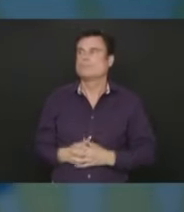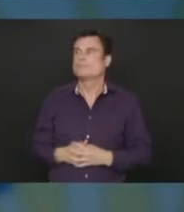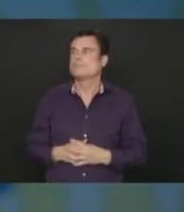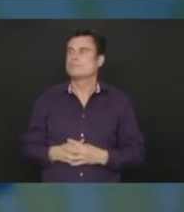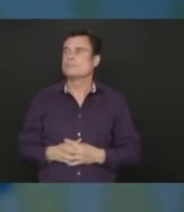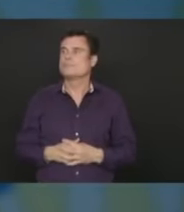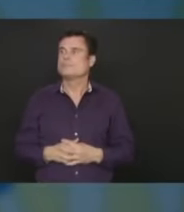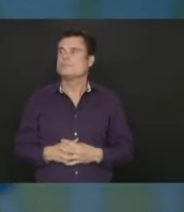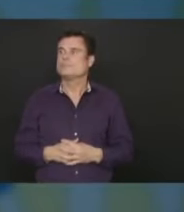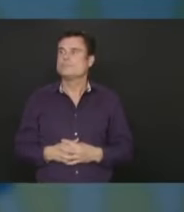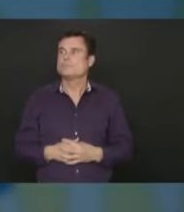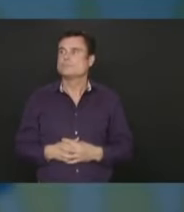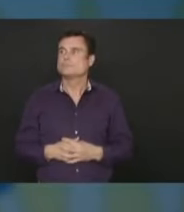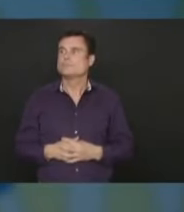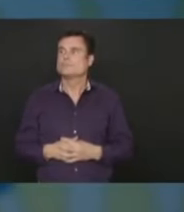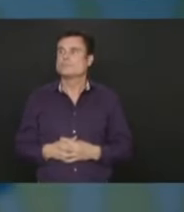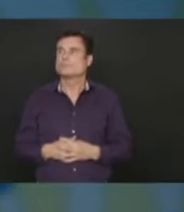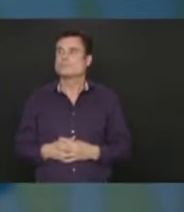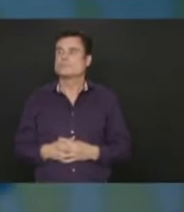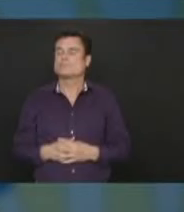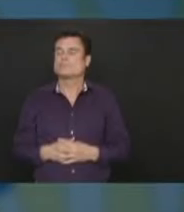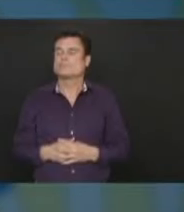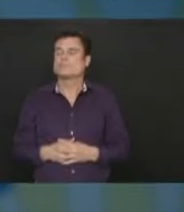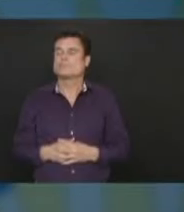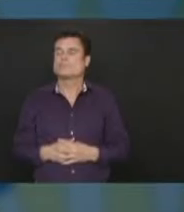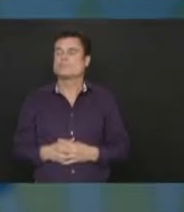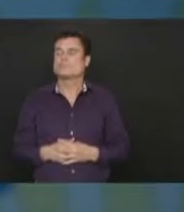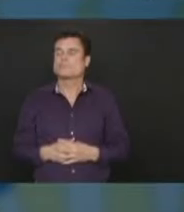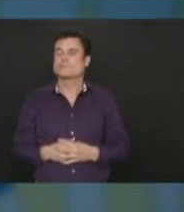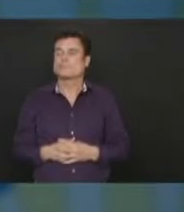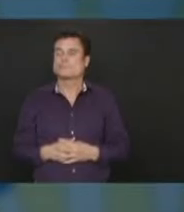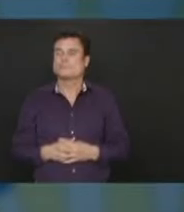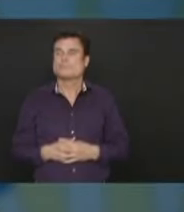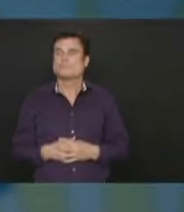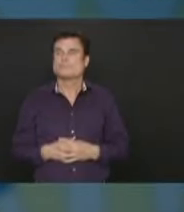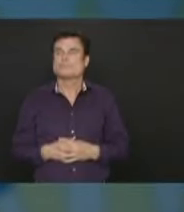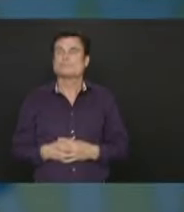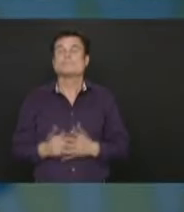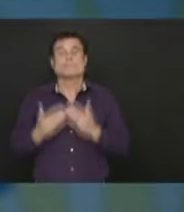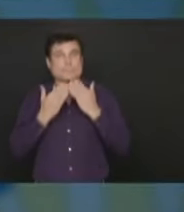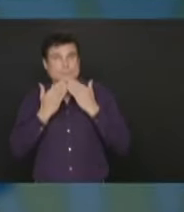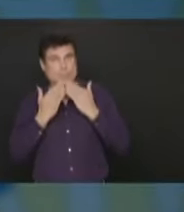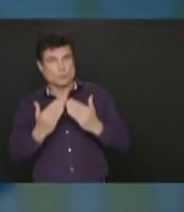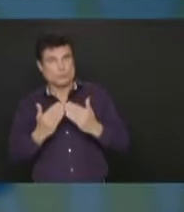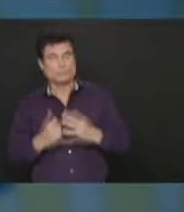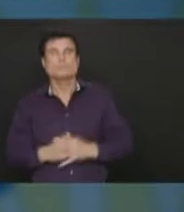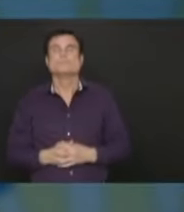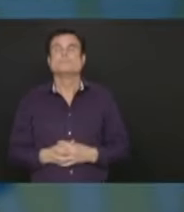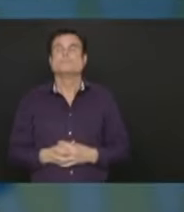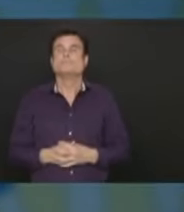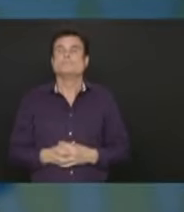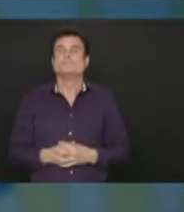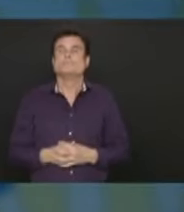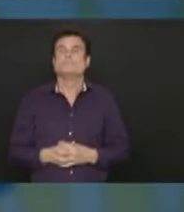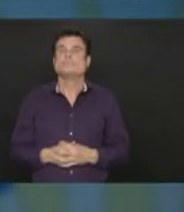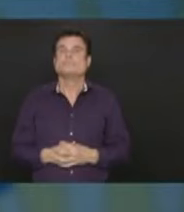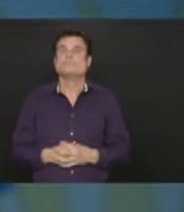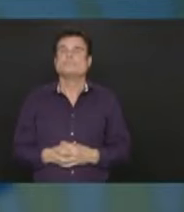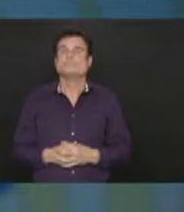Thank you very much, Dr. Henry. And what we're going to look at here is our provincial bed capacity in critical care. And you